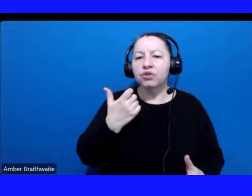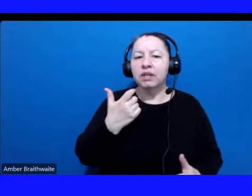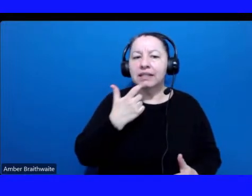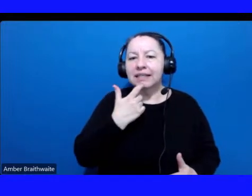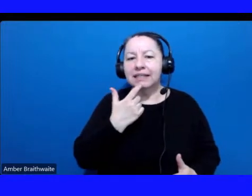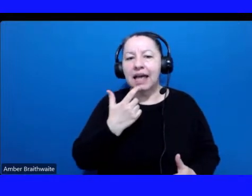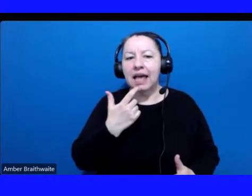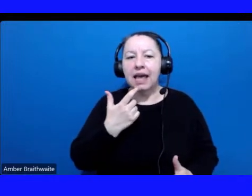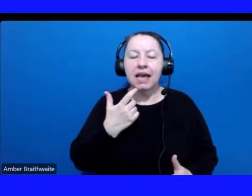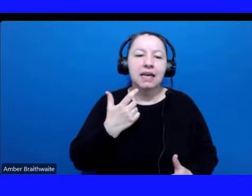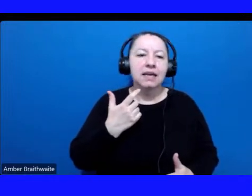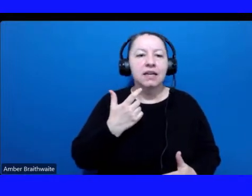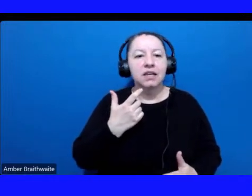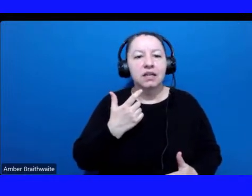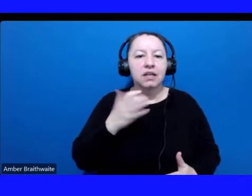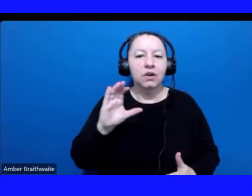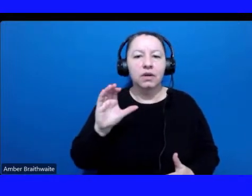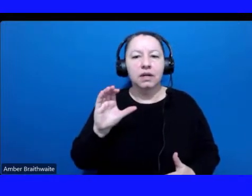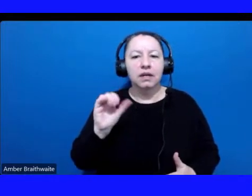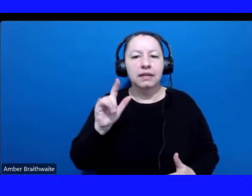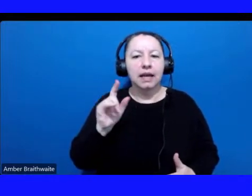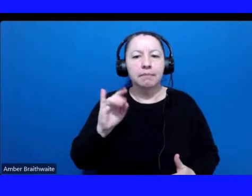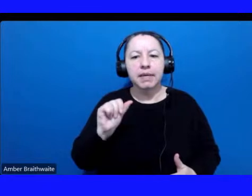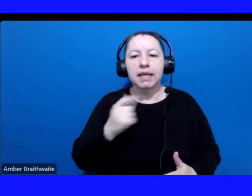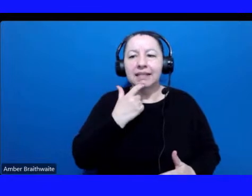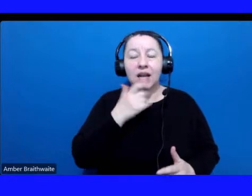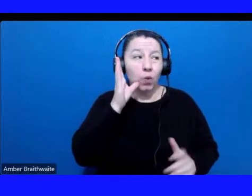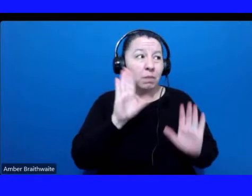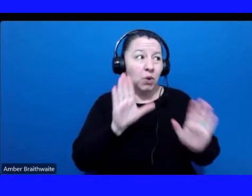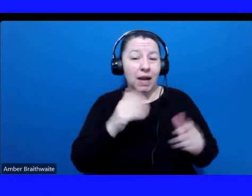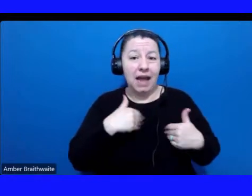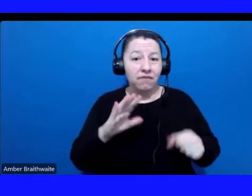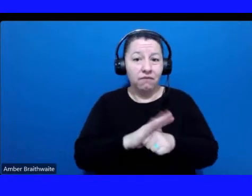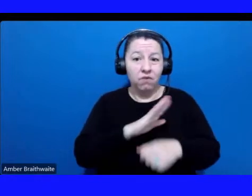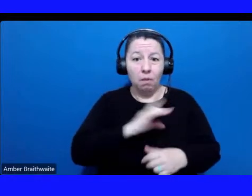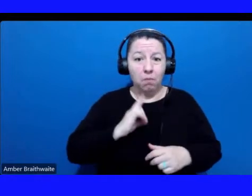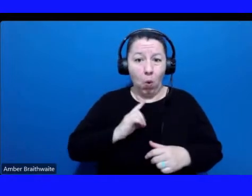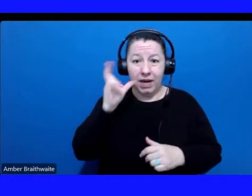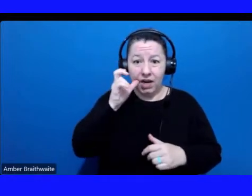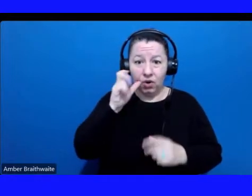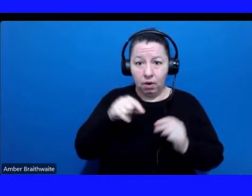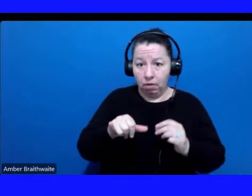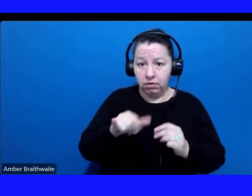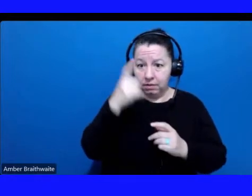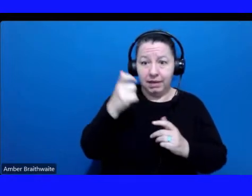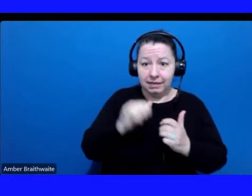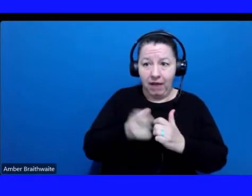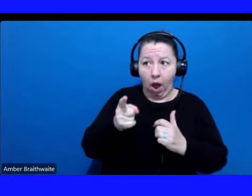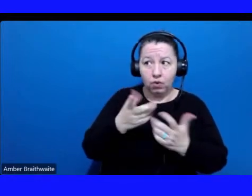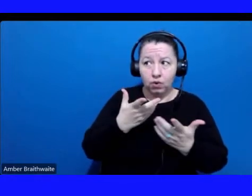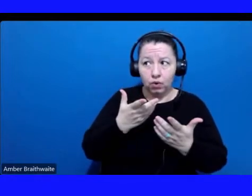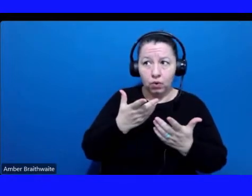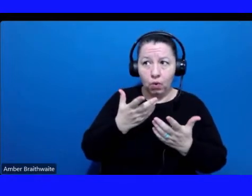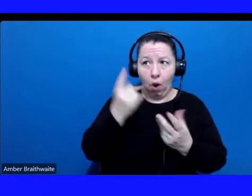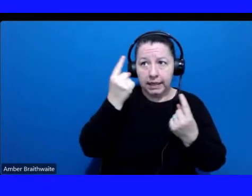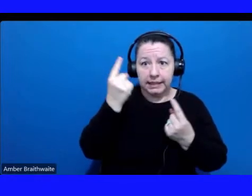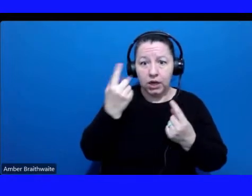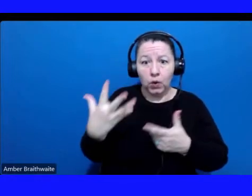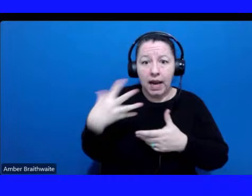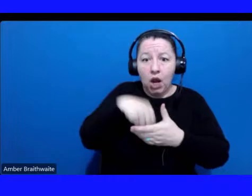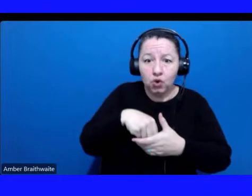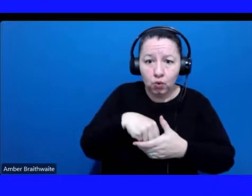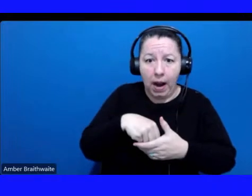So I guess the only question I had was when you go to, for example, the